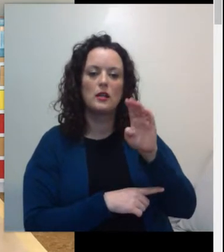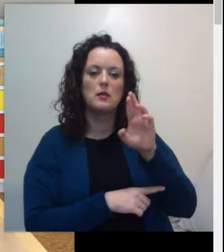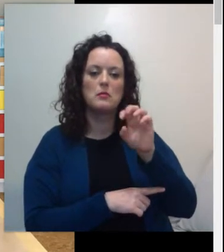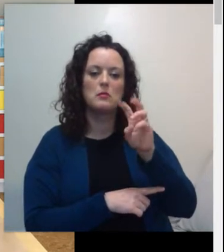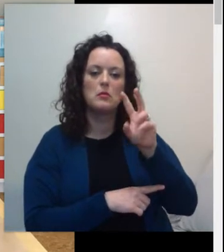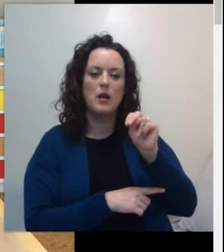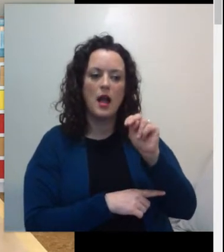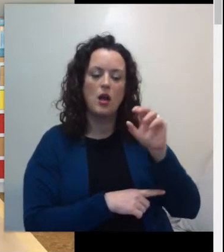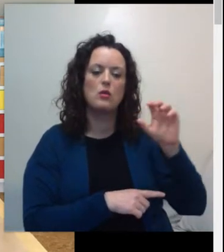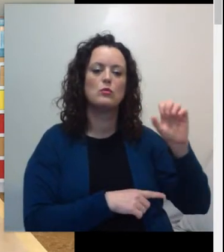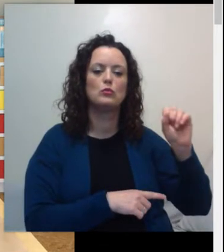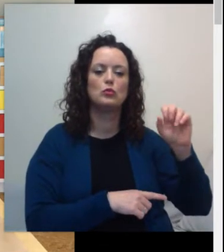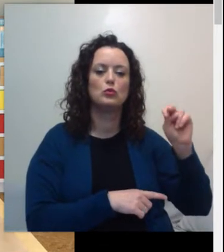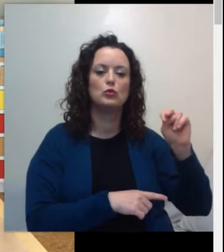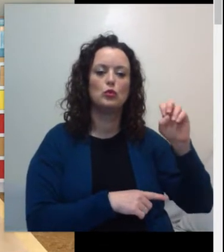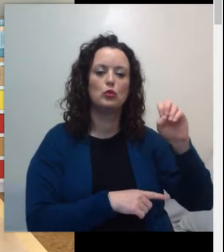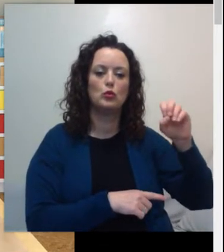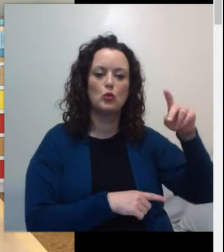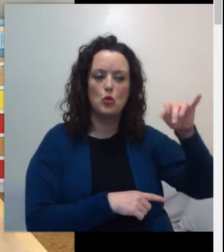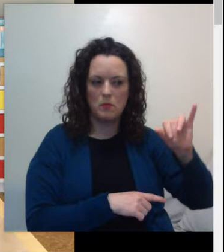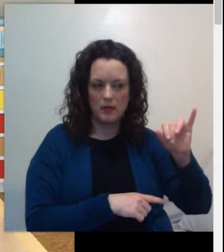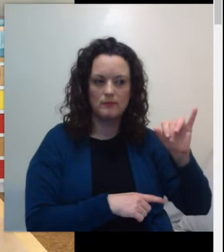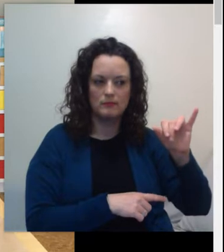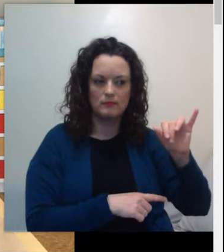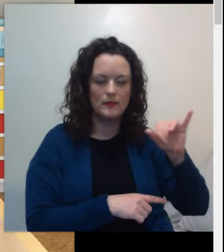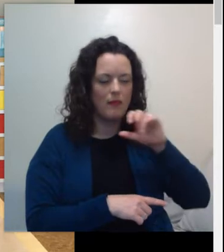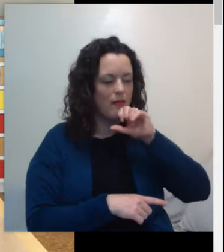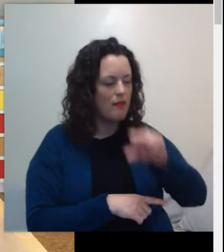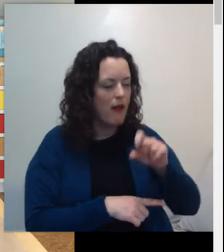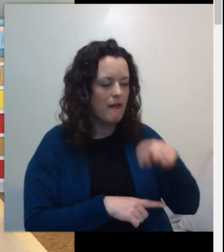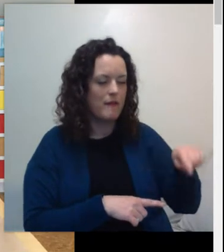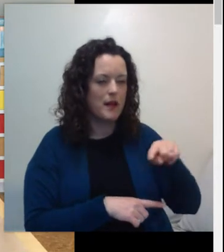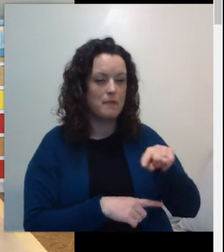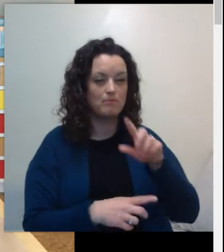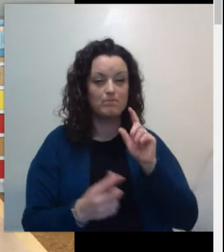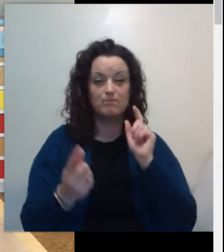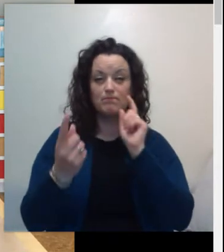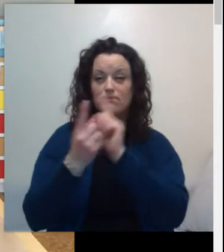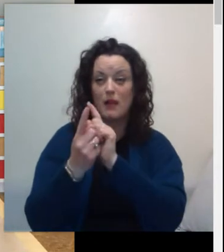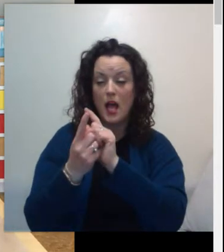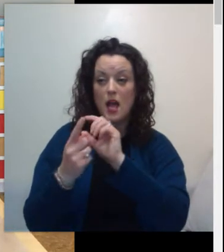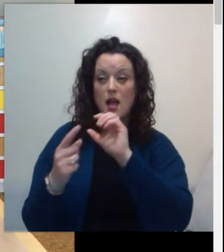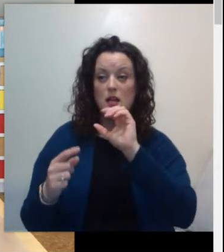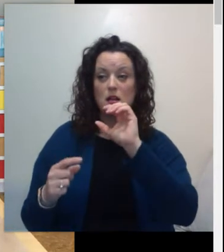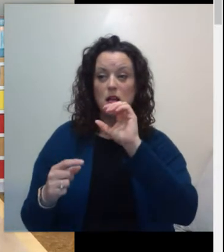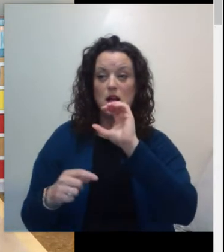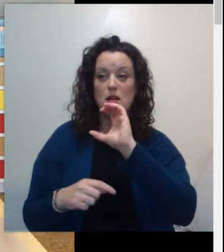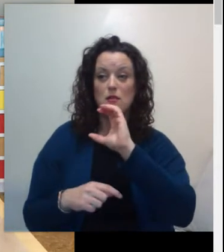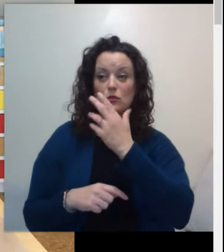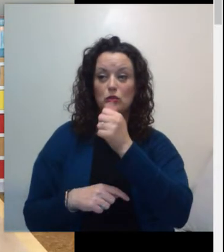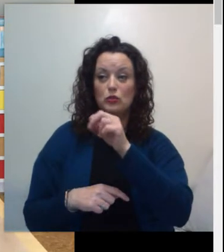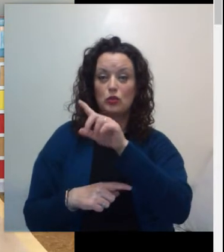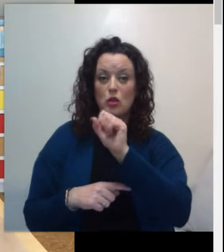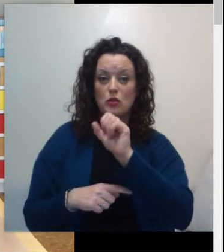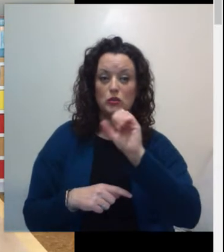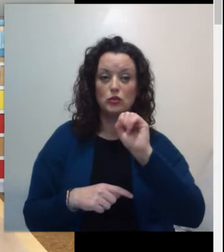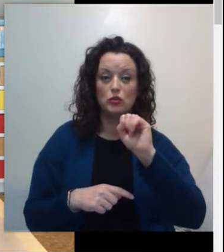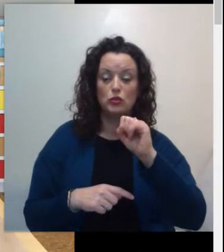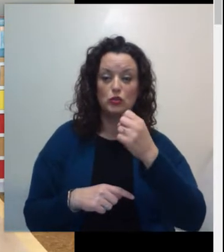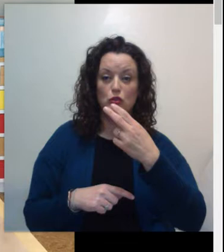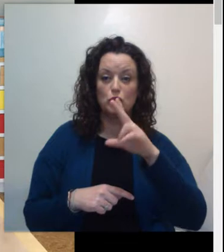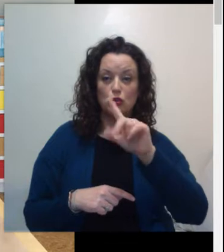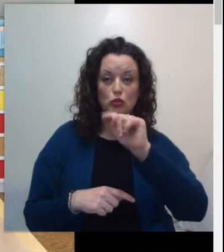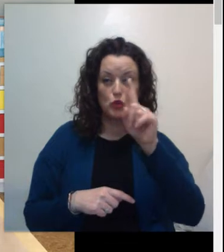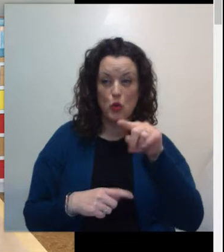Schultz. Sparky is what everybody called him. I never got to meet him. But when I was 5 years old, I wrote a letter to